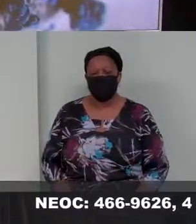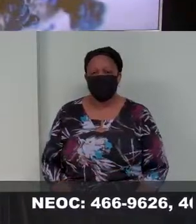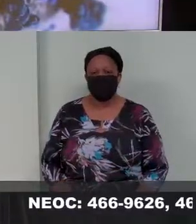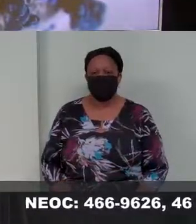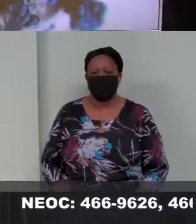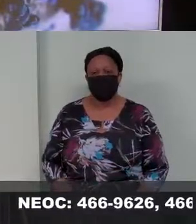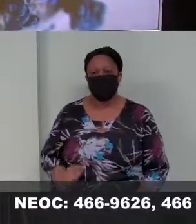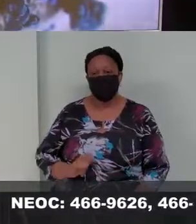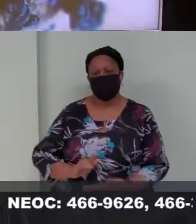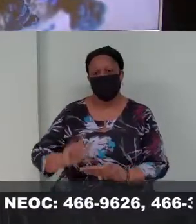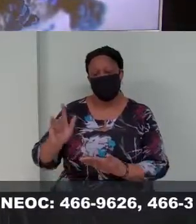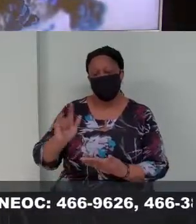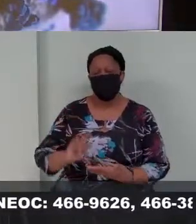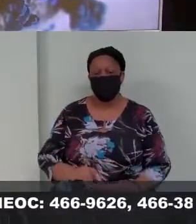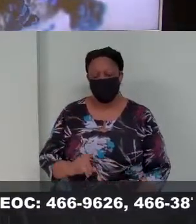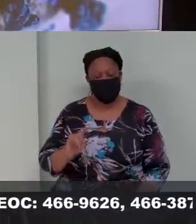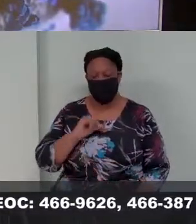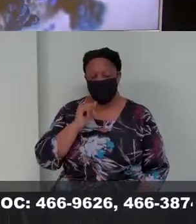the airport.